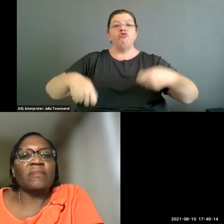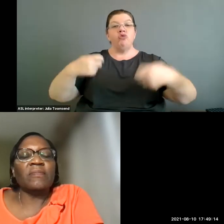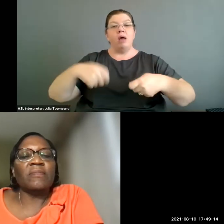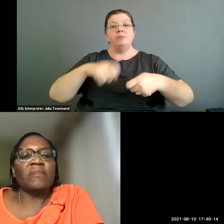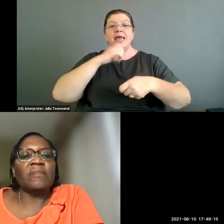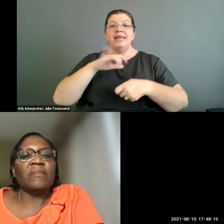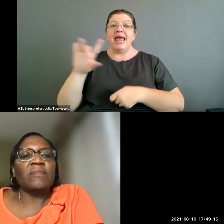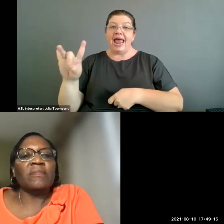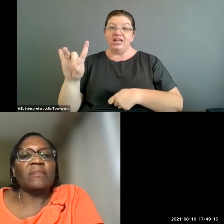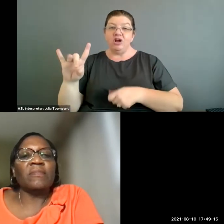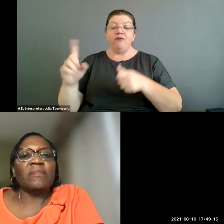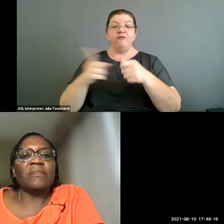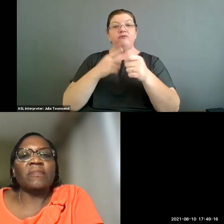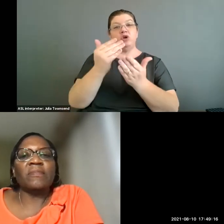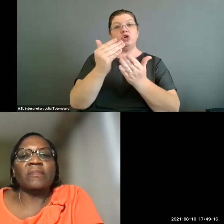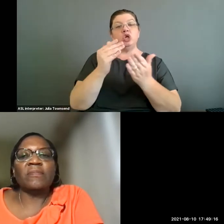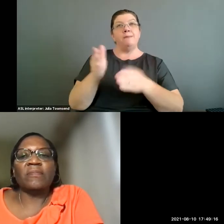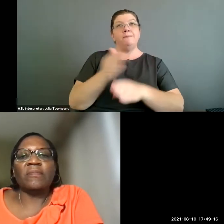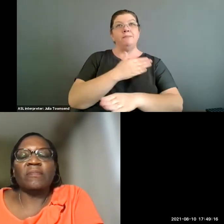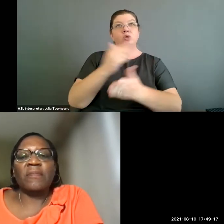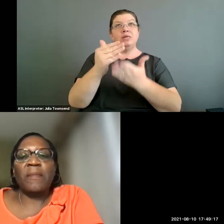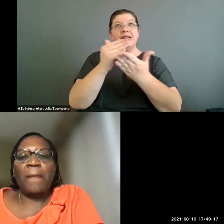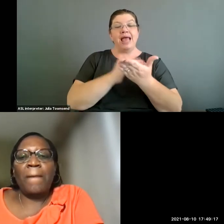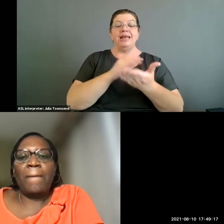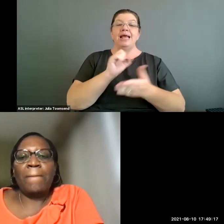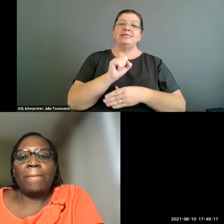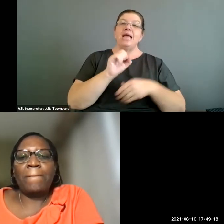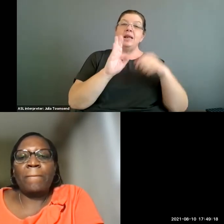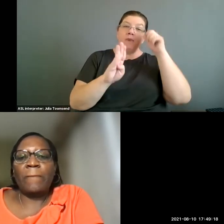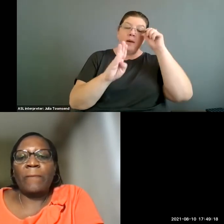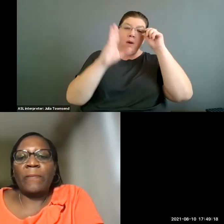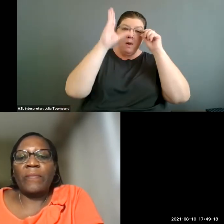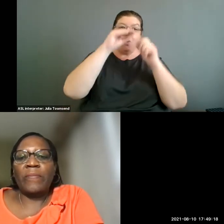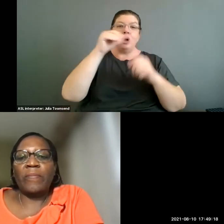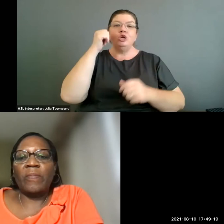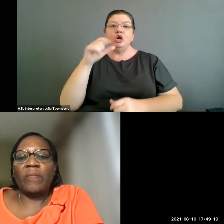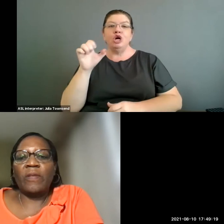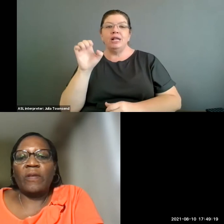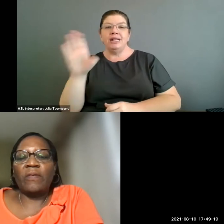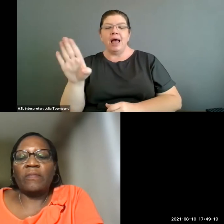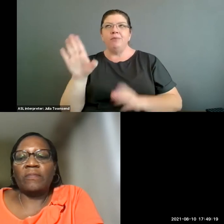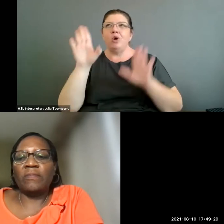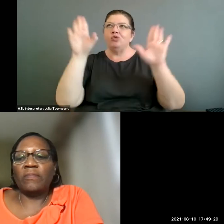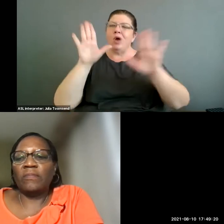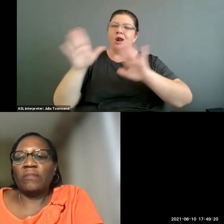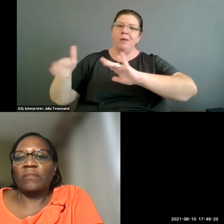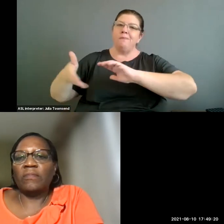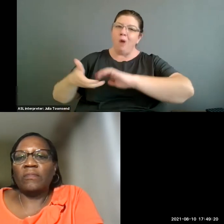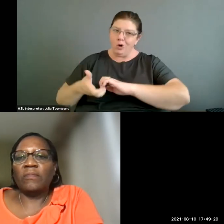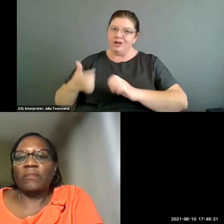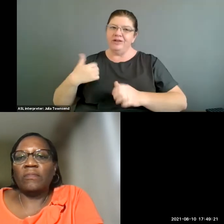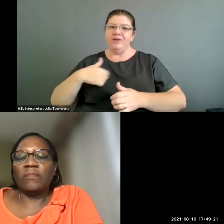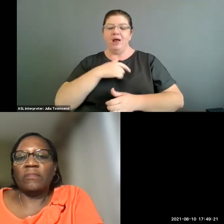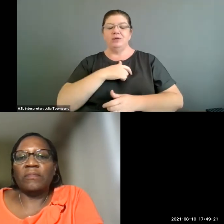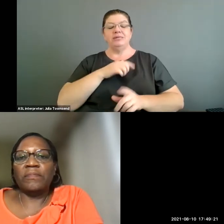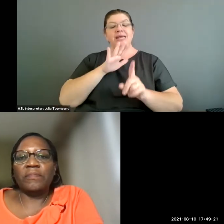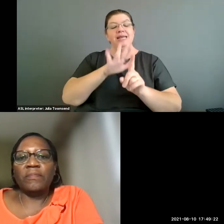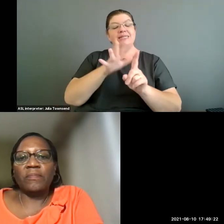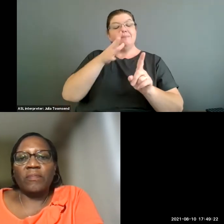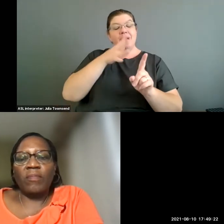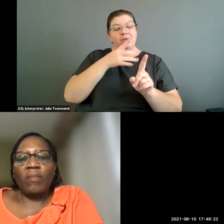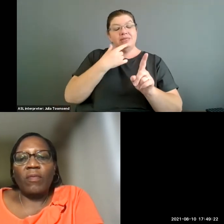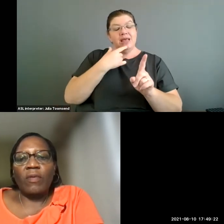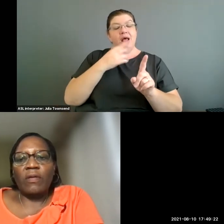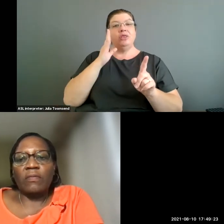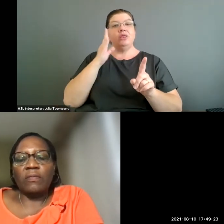first music lessons at the Santa Barbara Boys and Girls Club, one of our incredible partners. His mother, Gisela Martinez, said that one